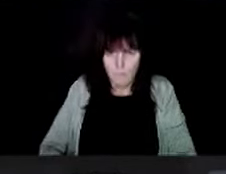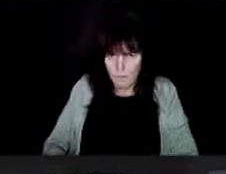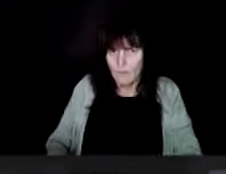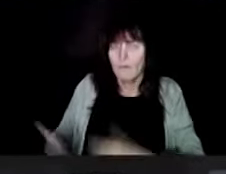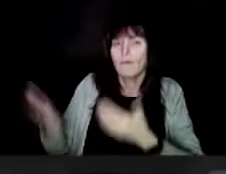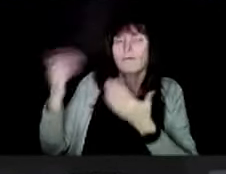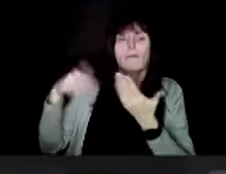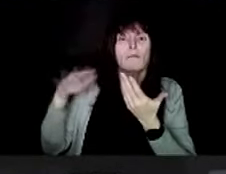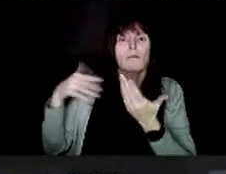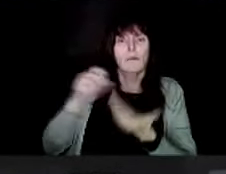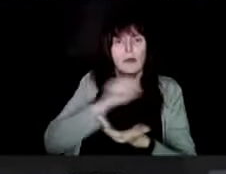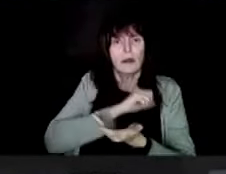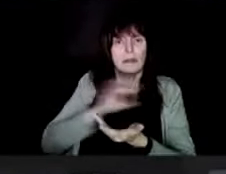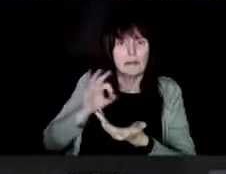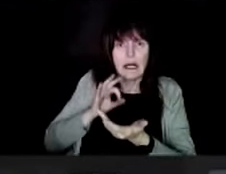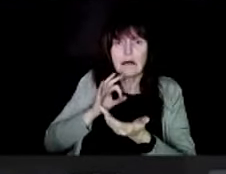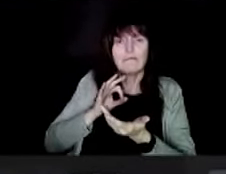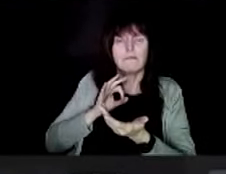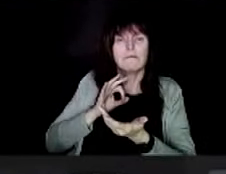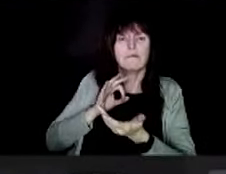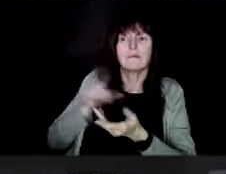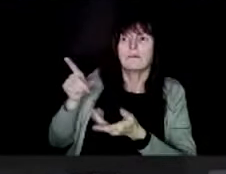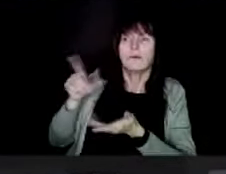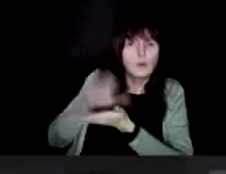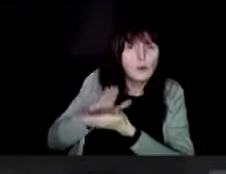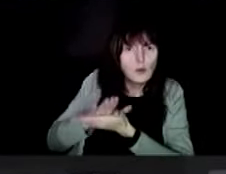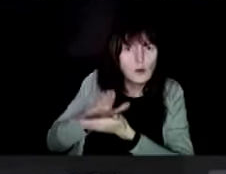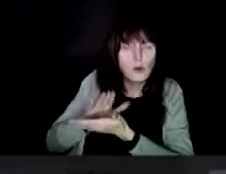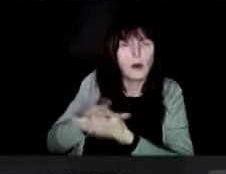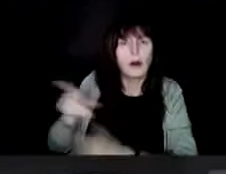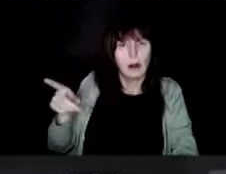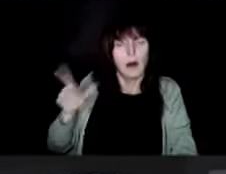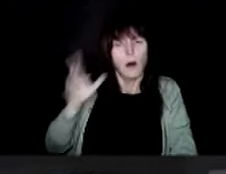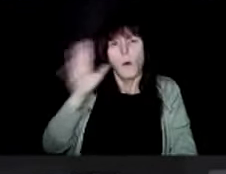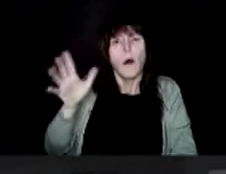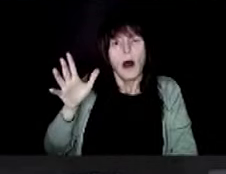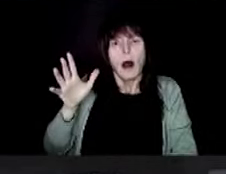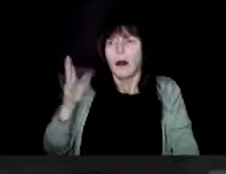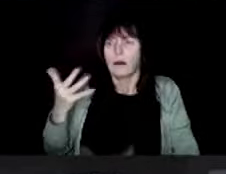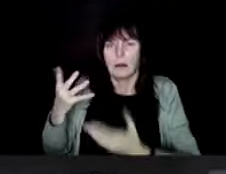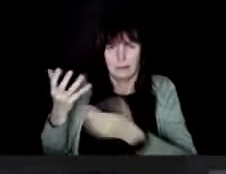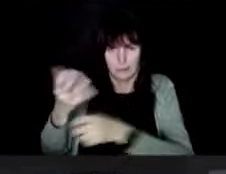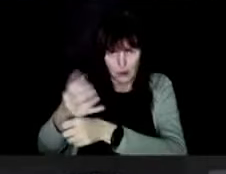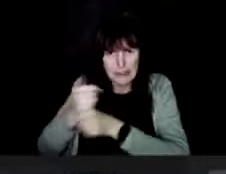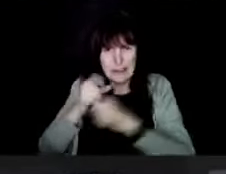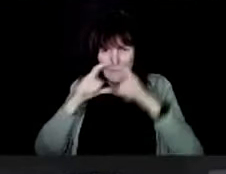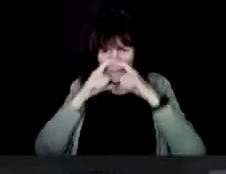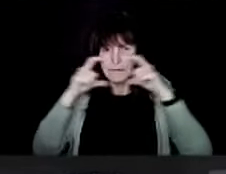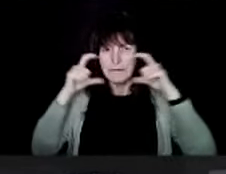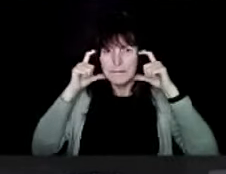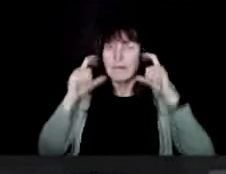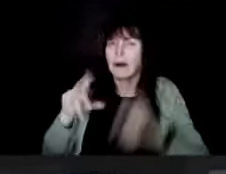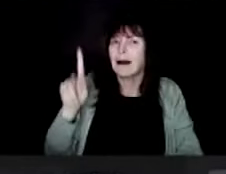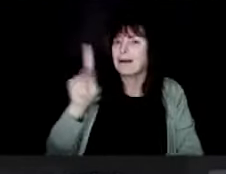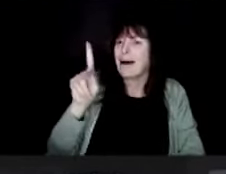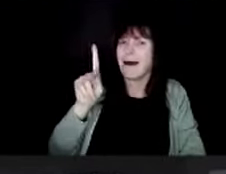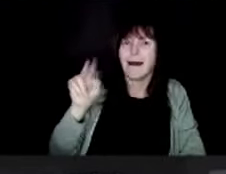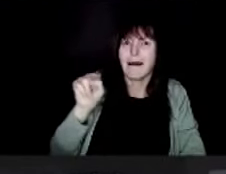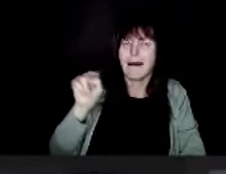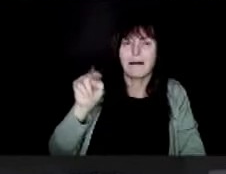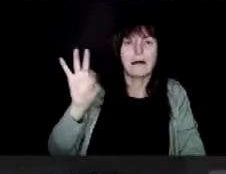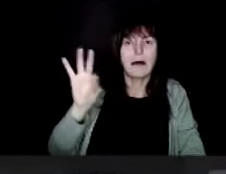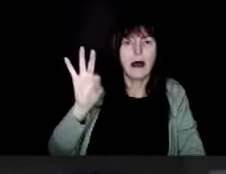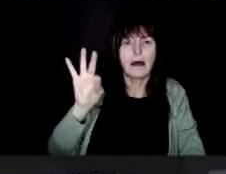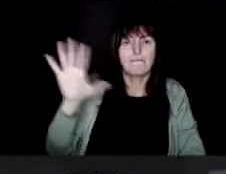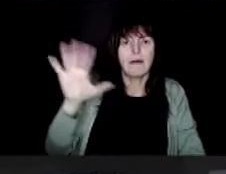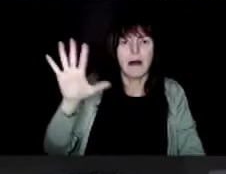address that discrepancy. Whose decision was it to give students 3-ply masks rather than N95 masks? And do you believe that students should be